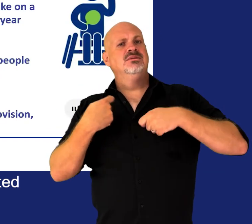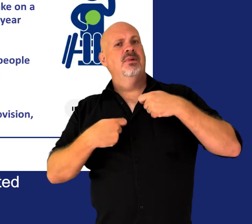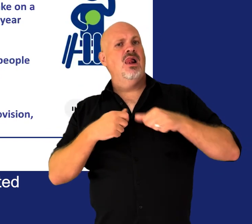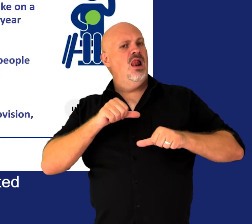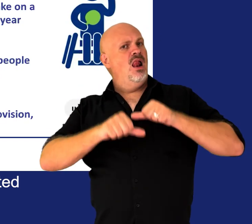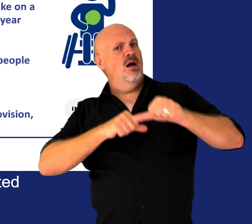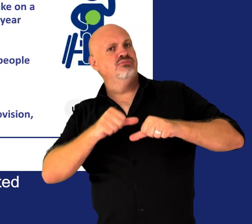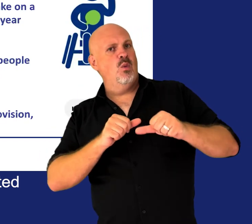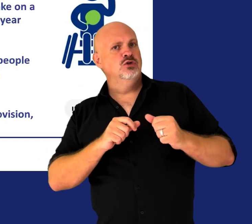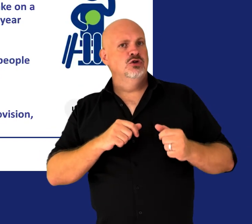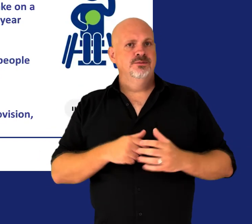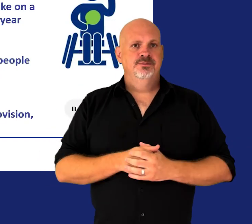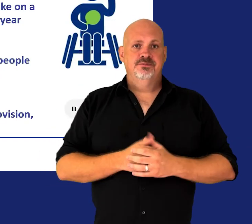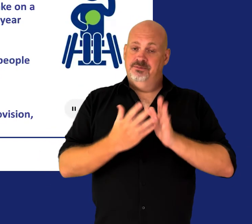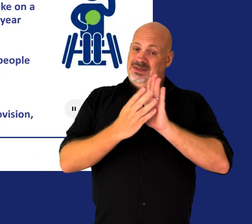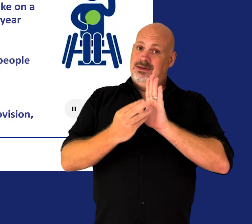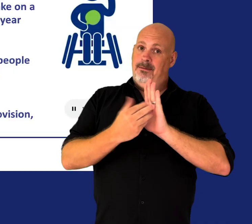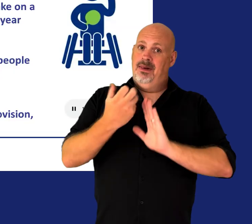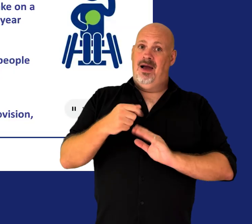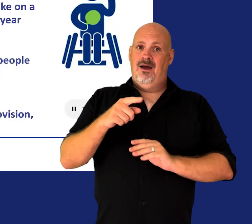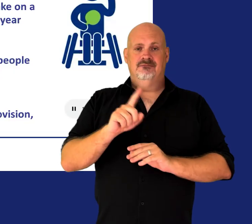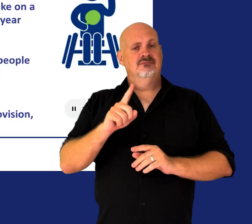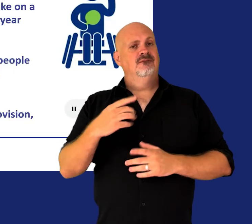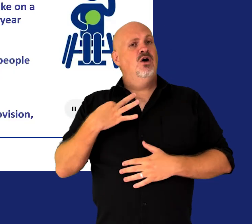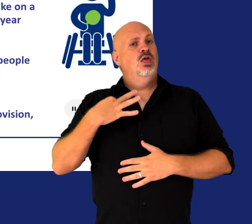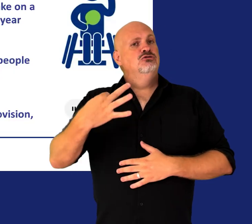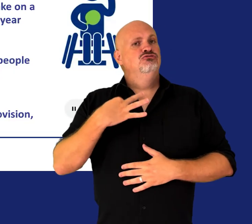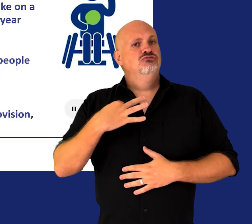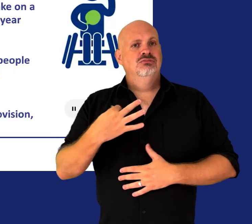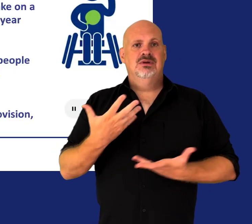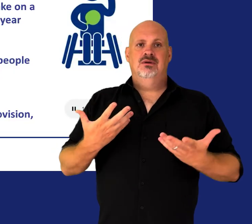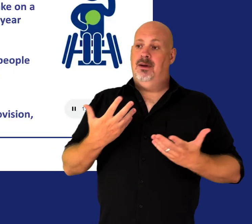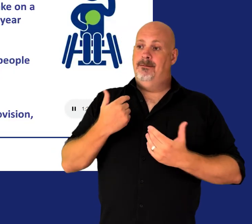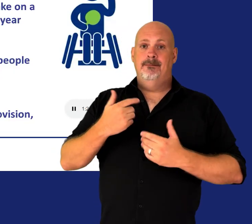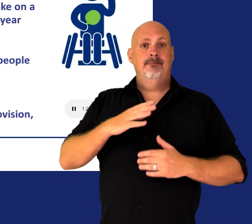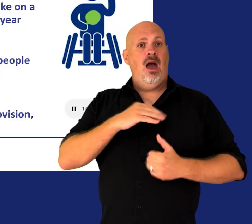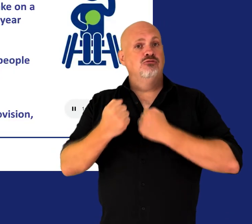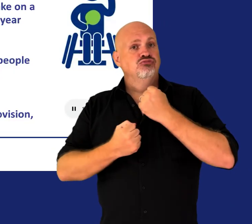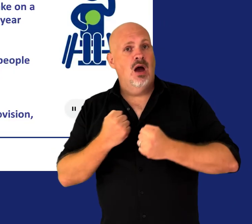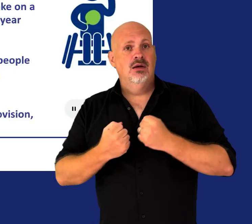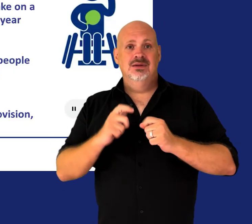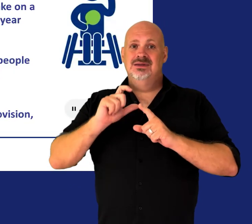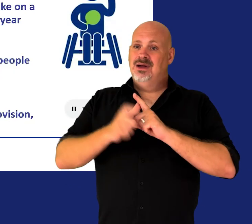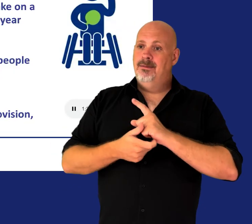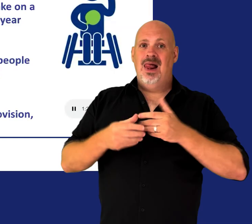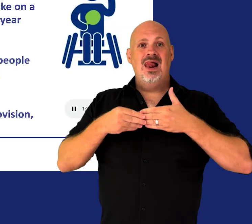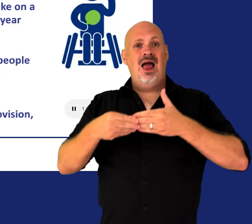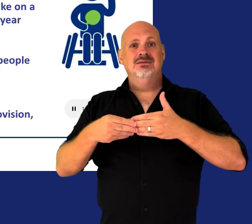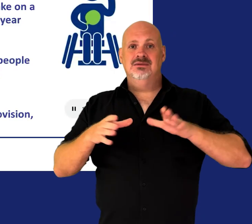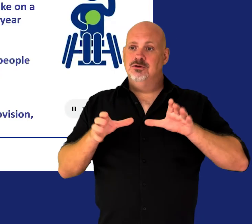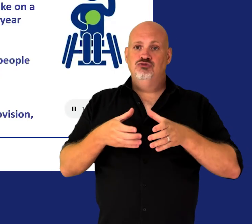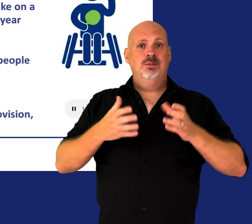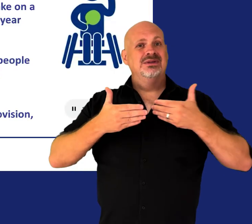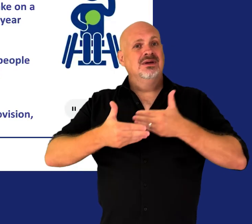a flexible approach. Examples given here were the value of volunteering at parkrun and disability-led sessions